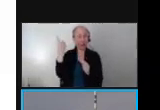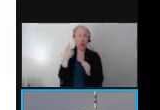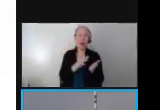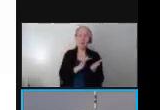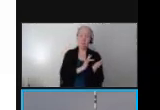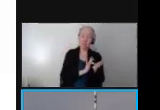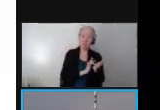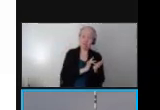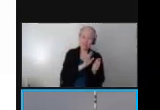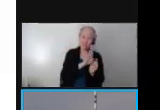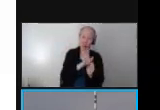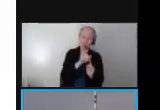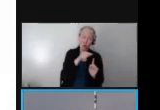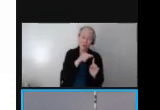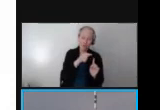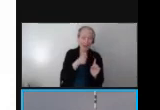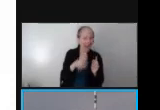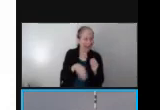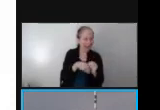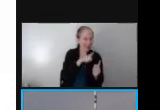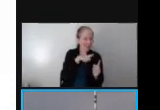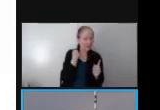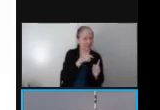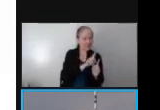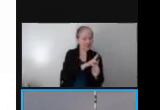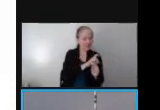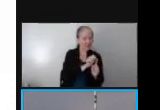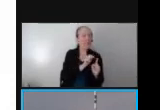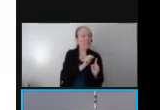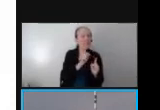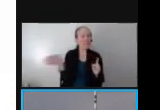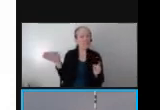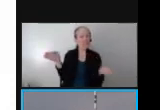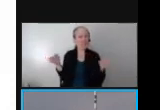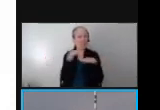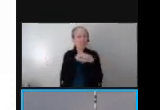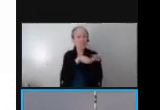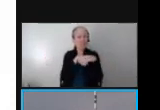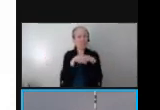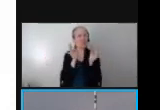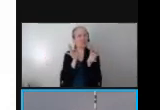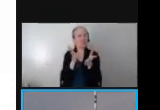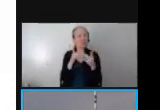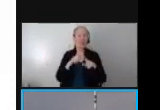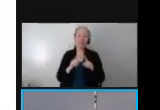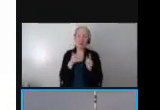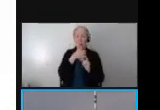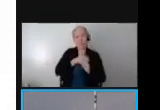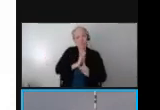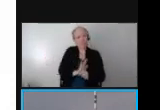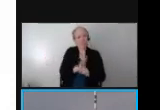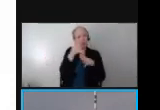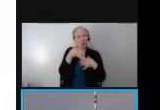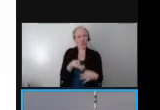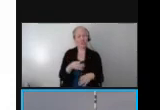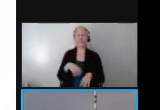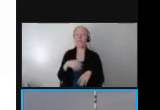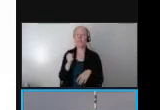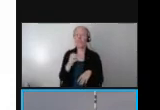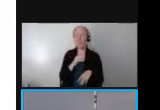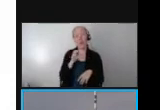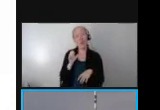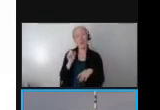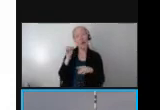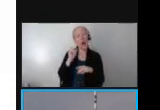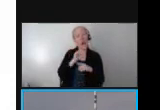So again, though, it's a choice. When we developed the space station toilet, we made sure that it could handle